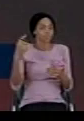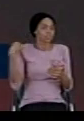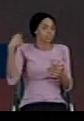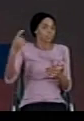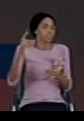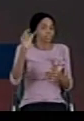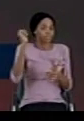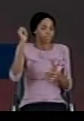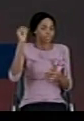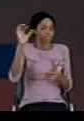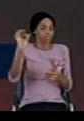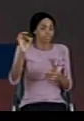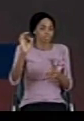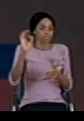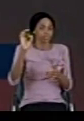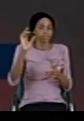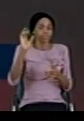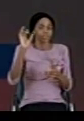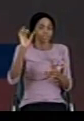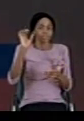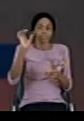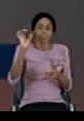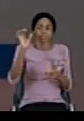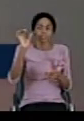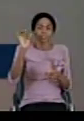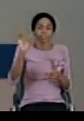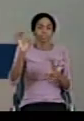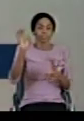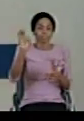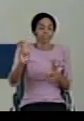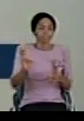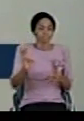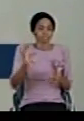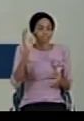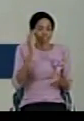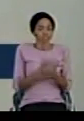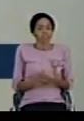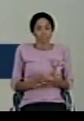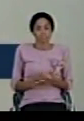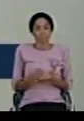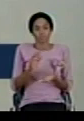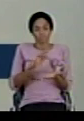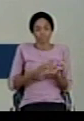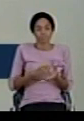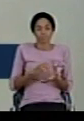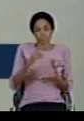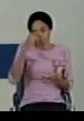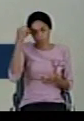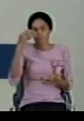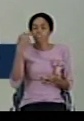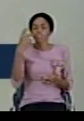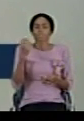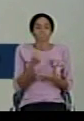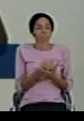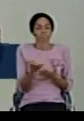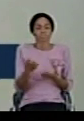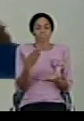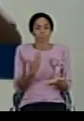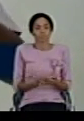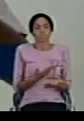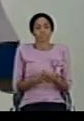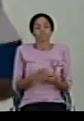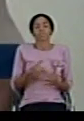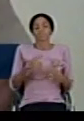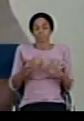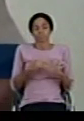I decided to stop medication because I discovered I was just wasting my money. And I begin to believe God, because God has done so